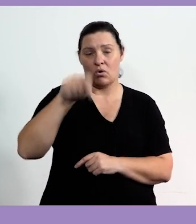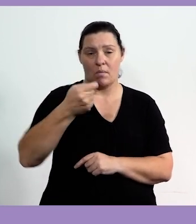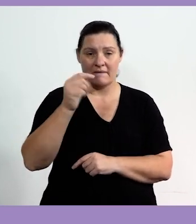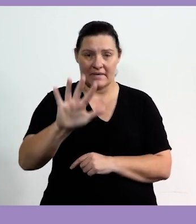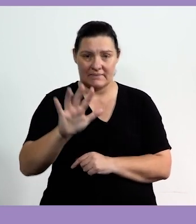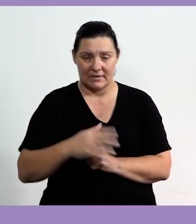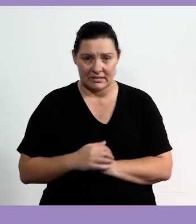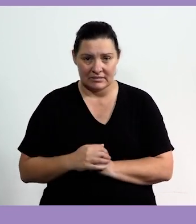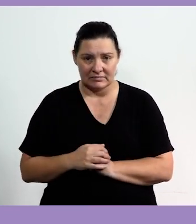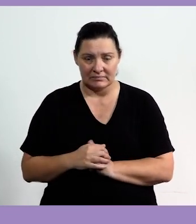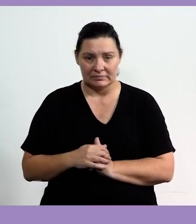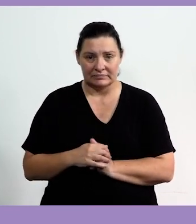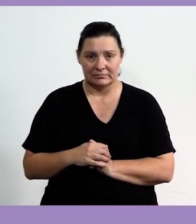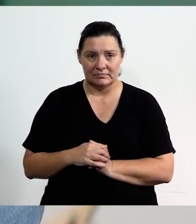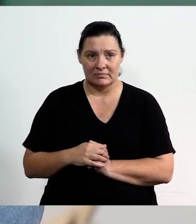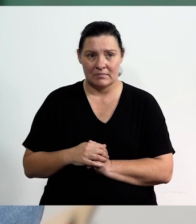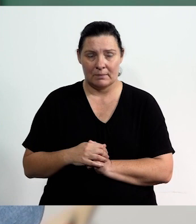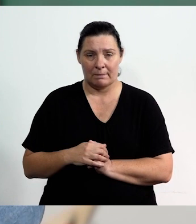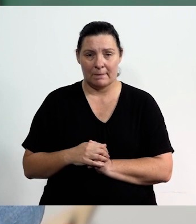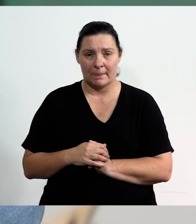as 0,5.